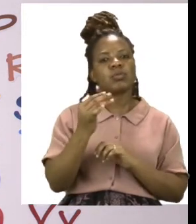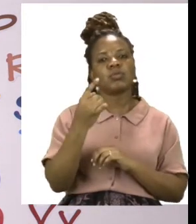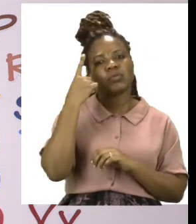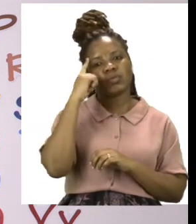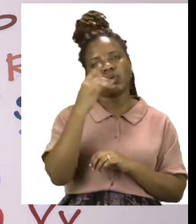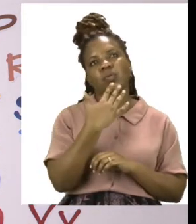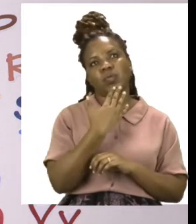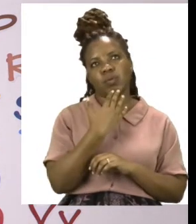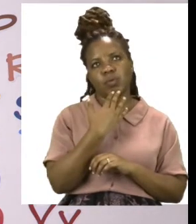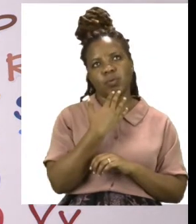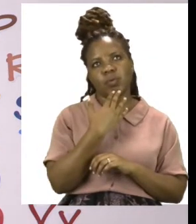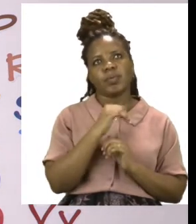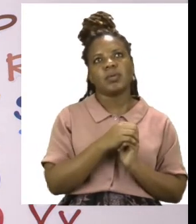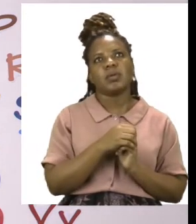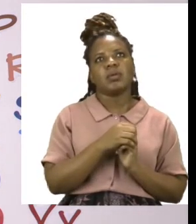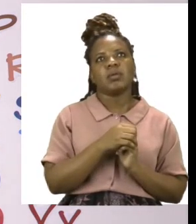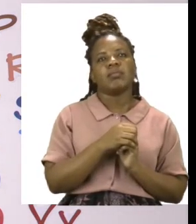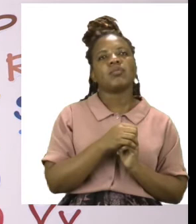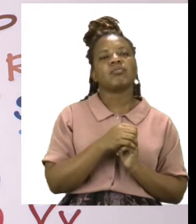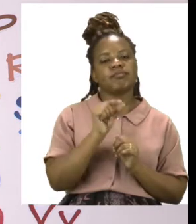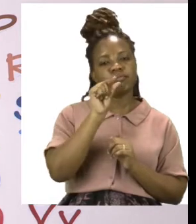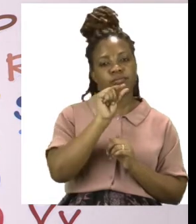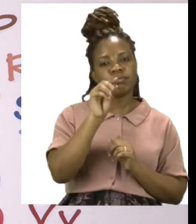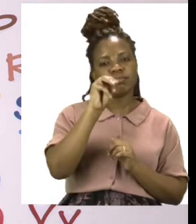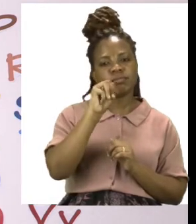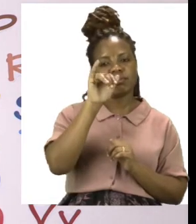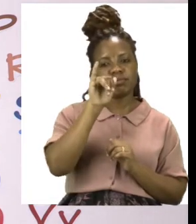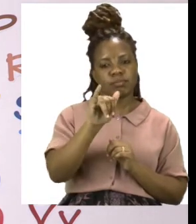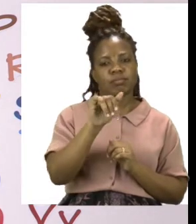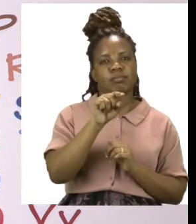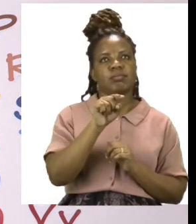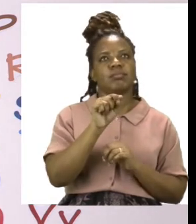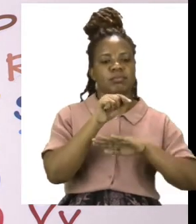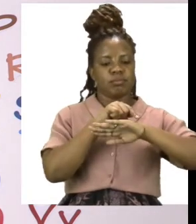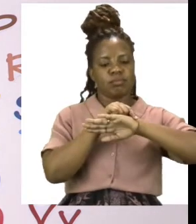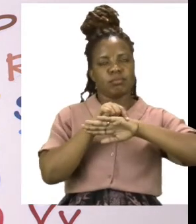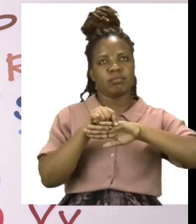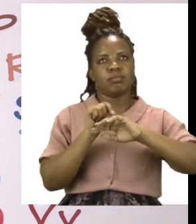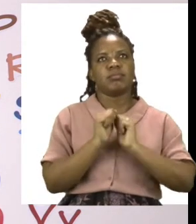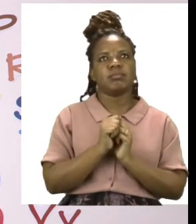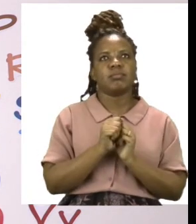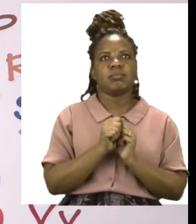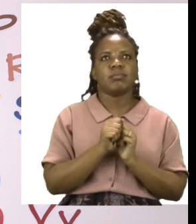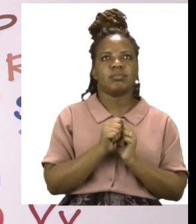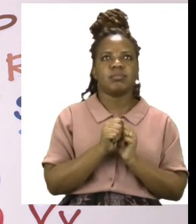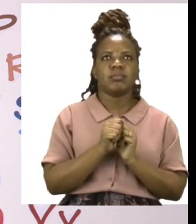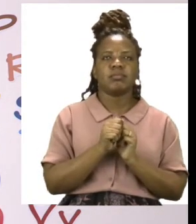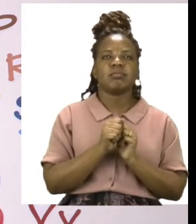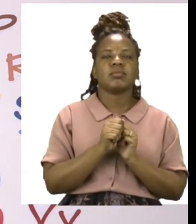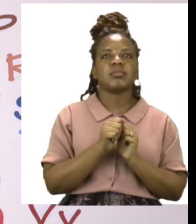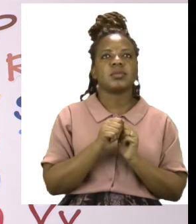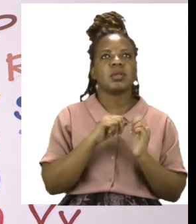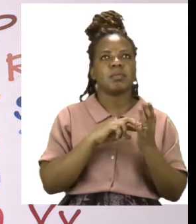is my. My. So we are showing that the dog belongs to this person